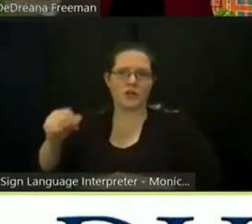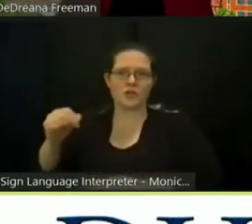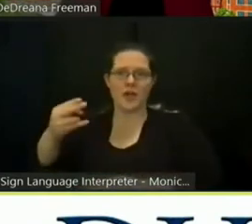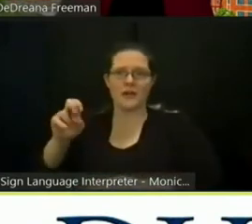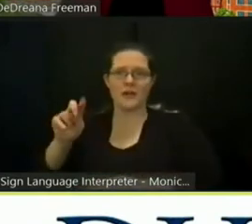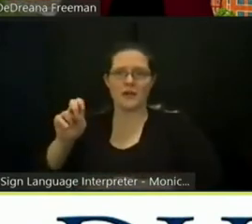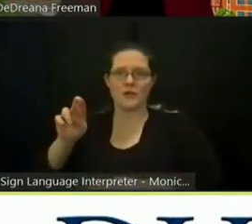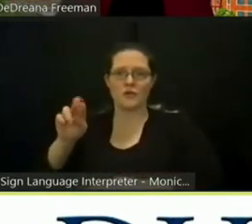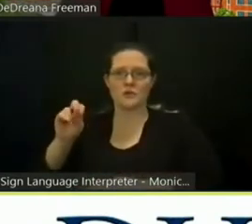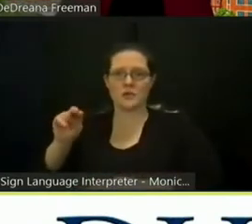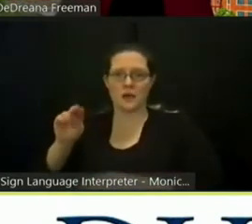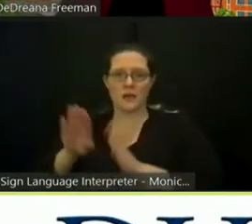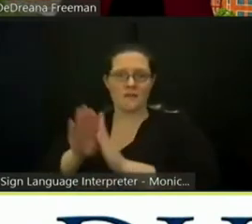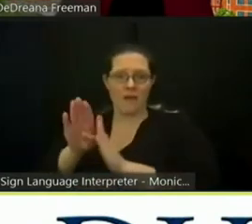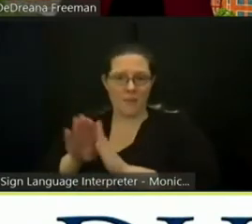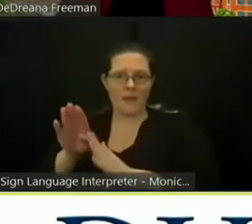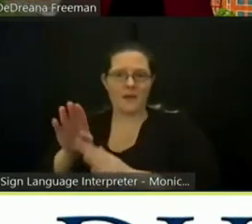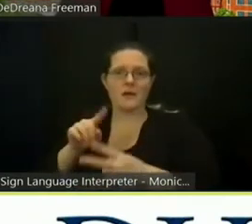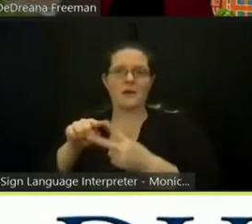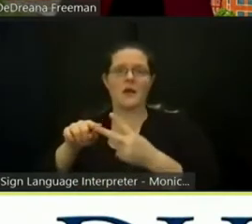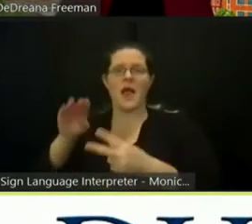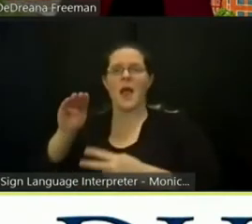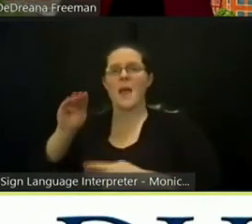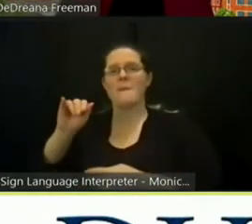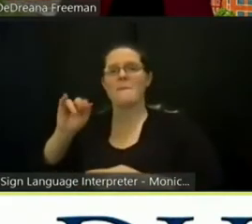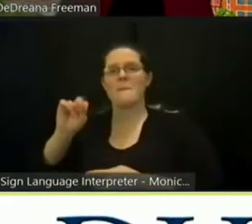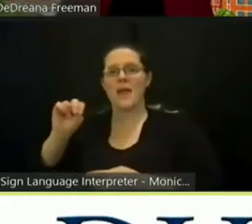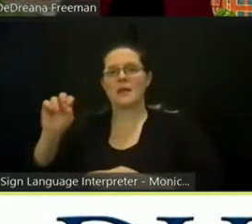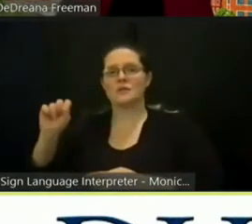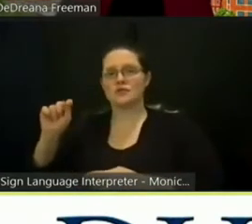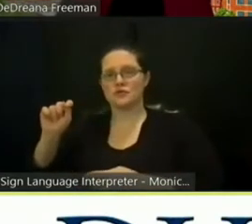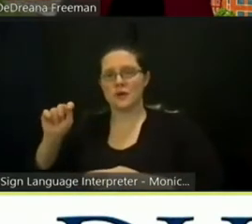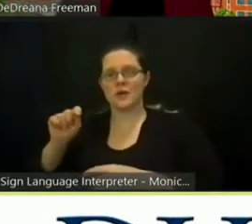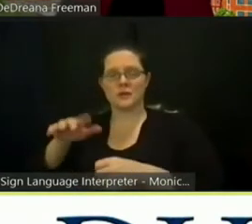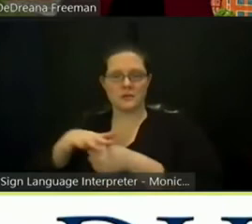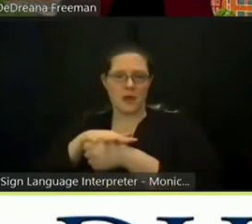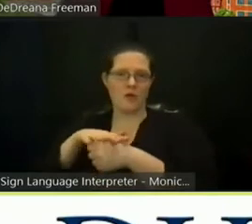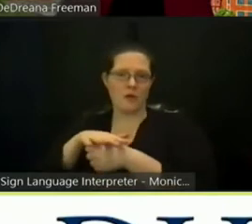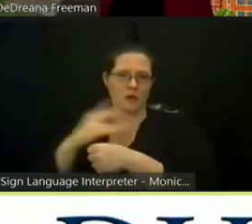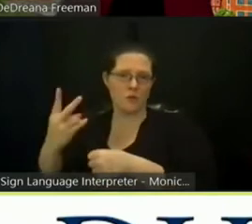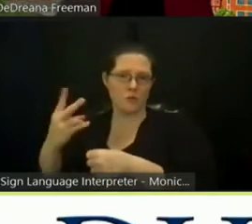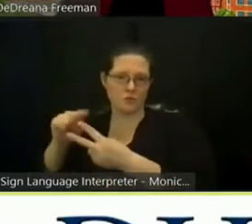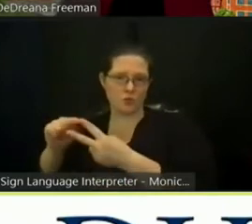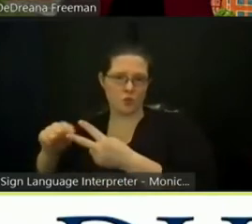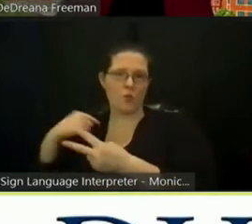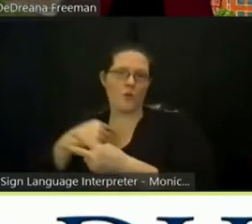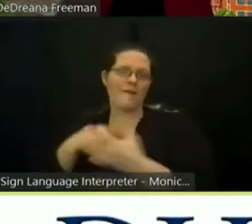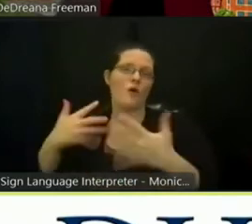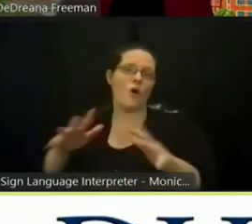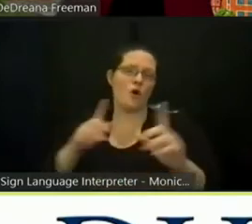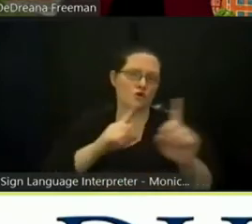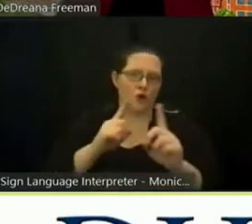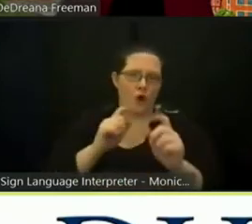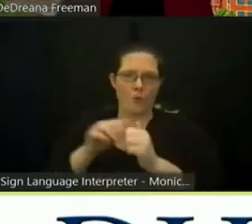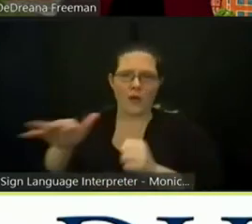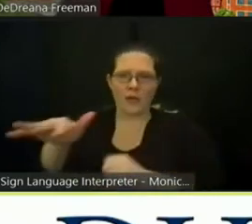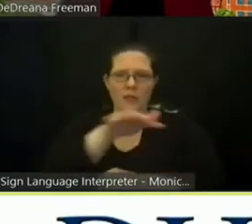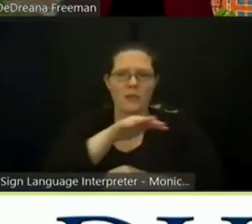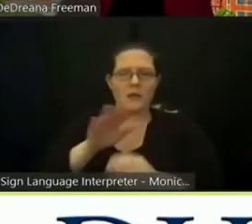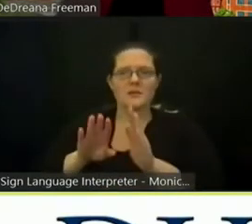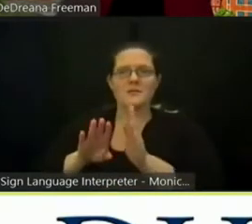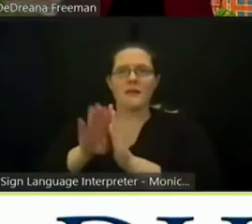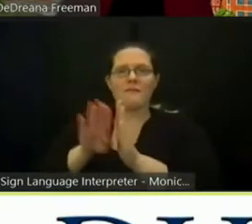developments, as well as the Liberty and Main Street sites. We have talked with our development partners